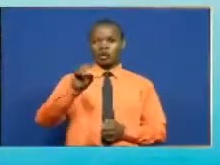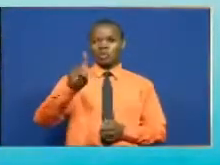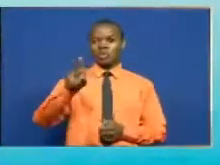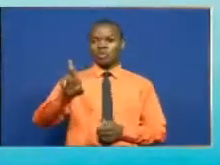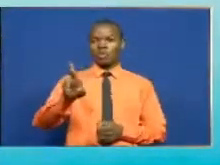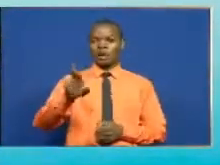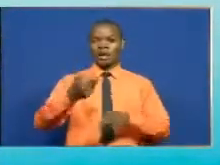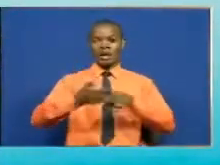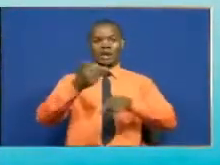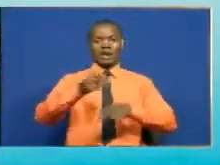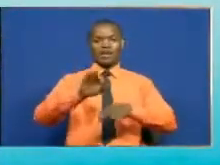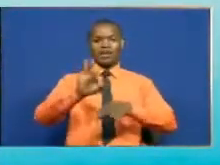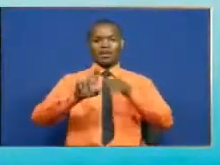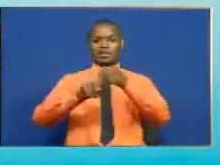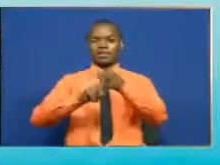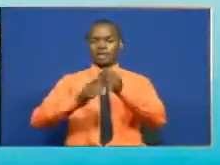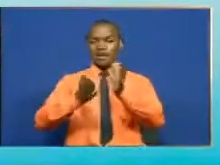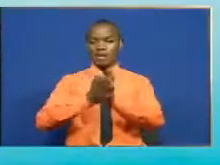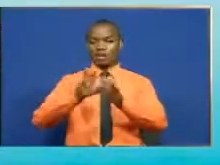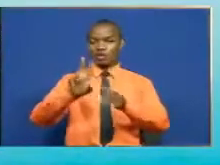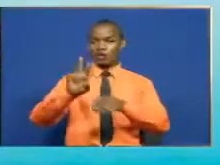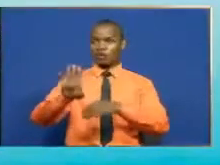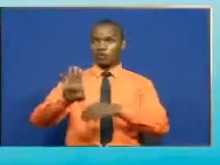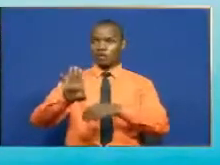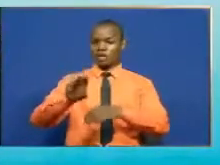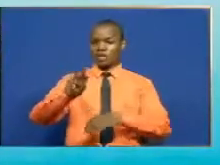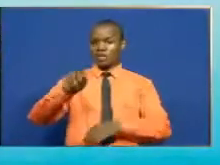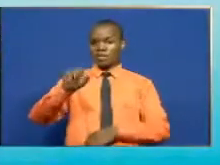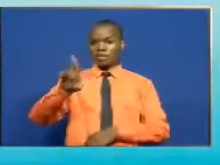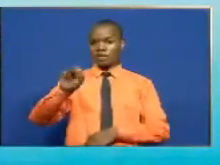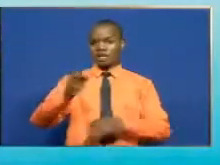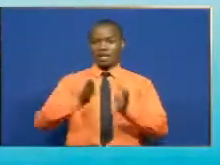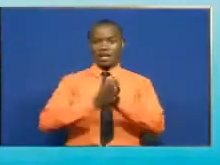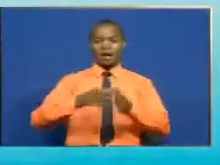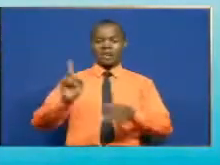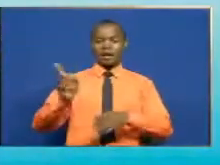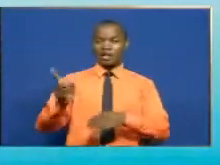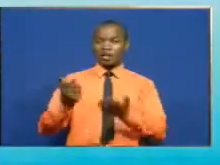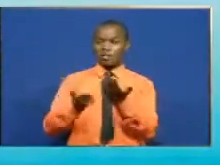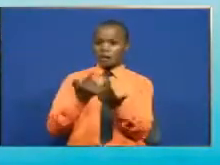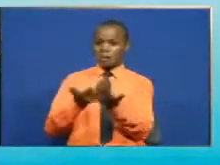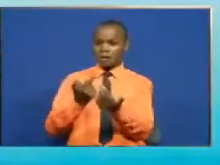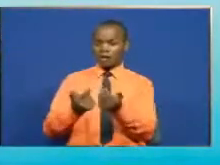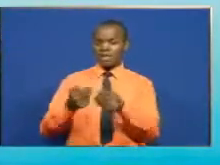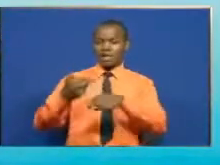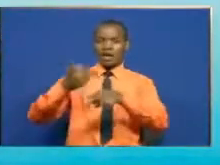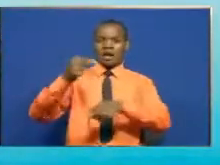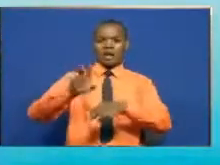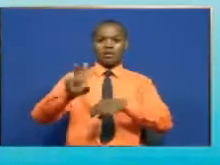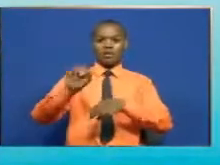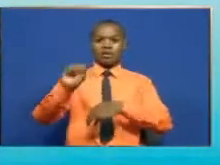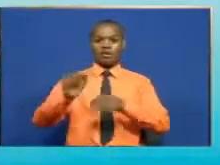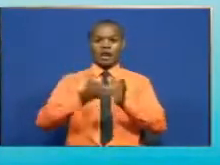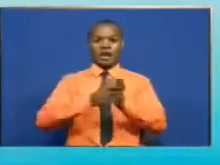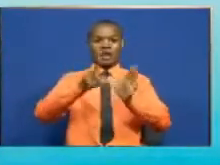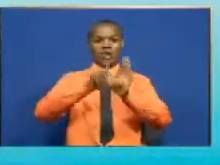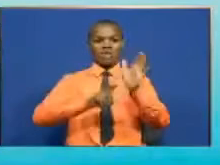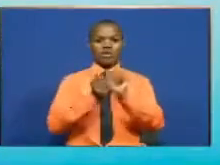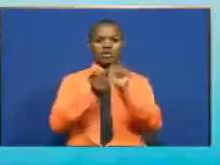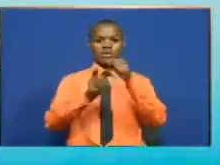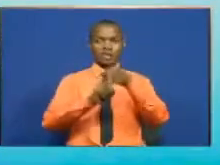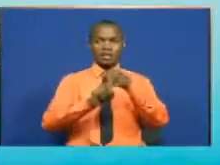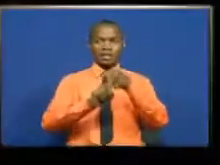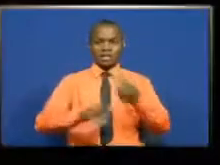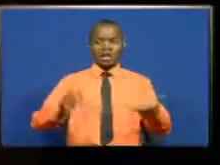of 24, Marsabit highs of 27 and lows of 21, and the capital city highs of 25 and lows of 16.